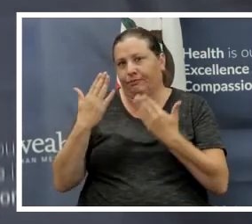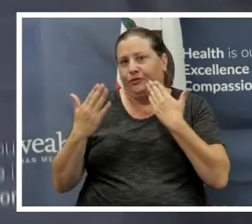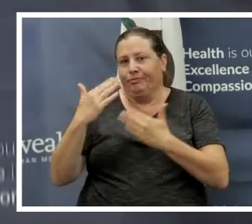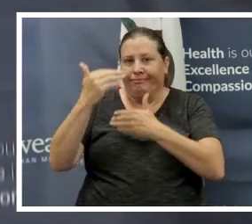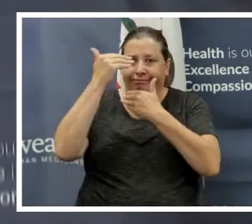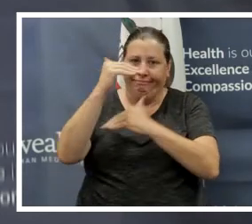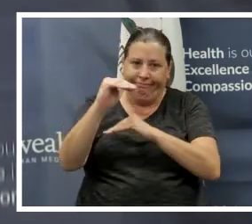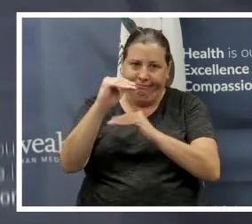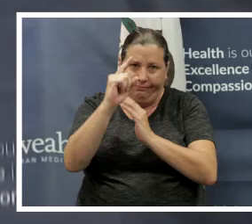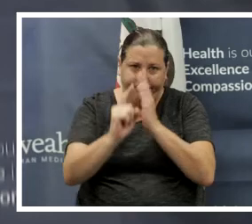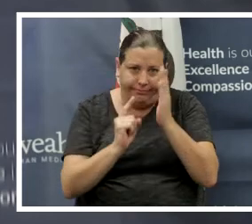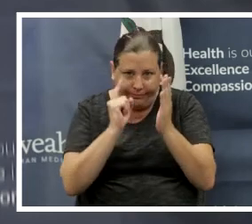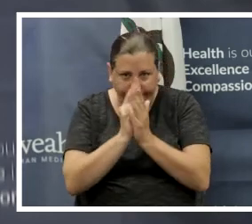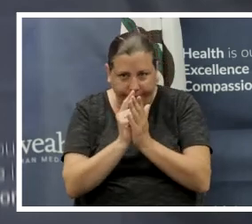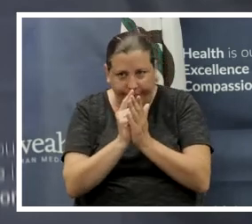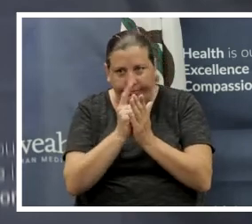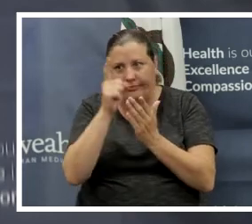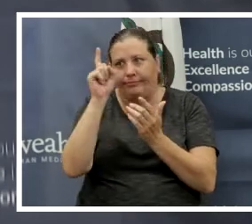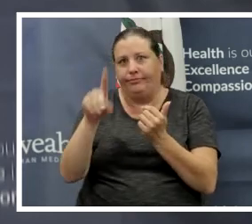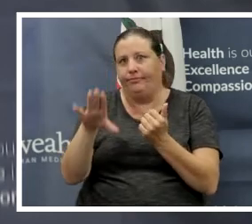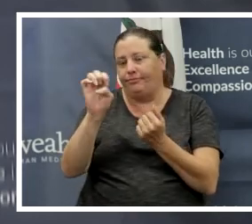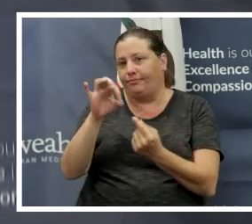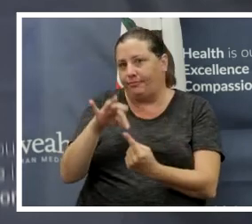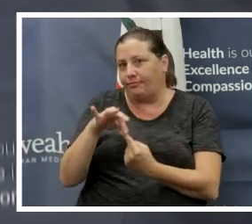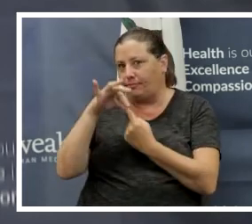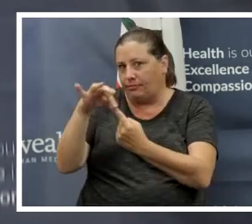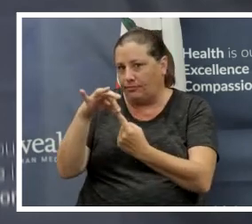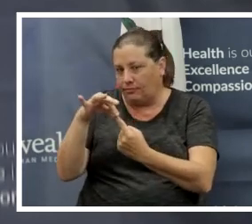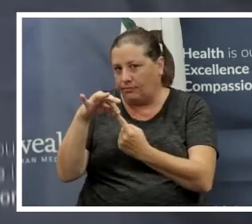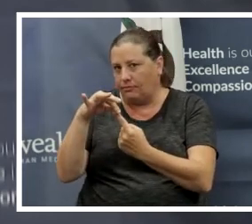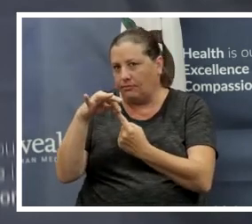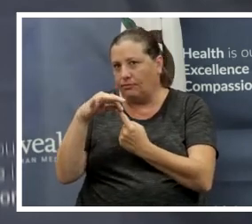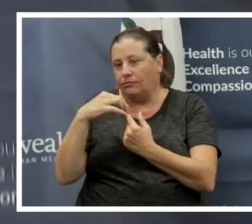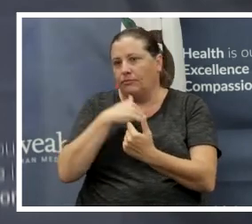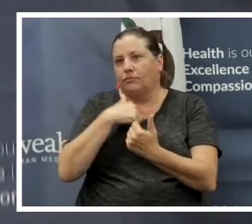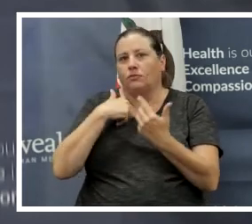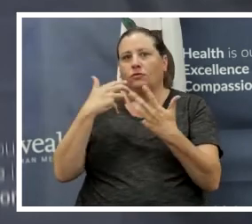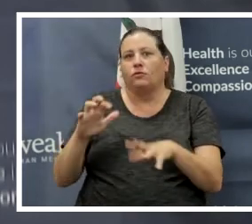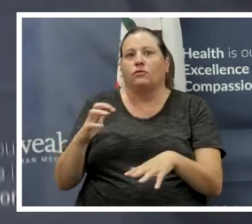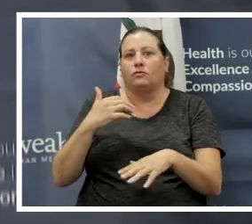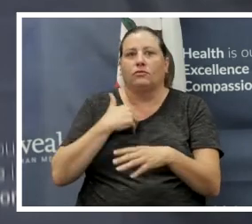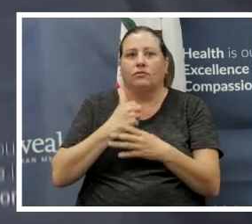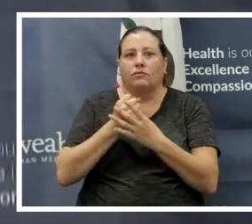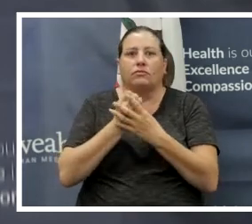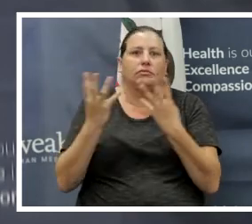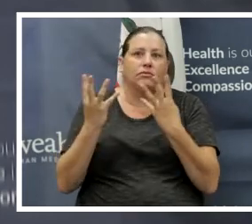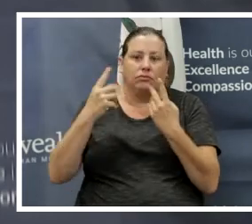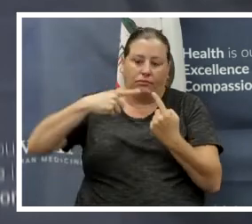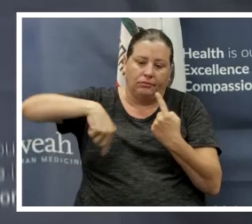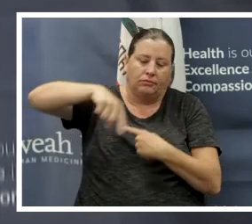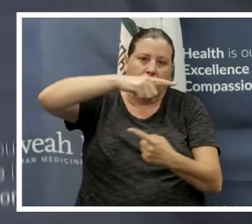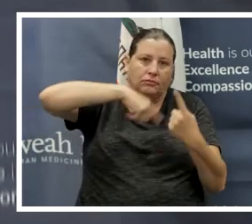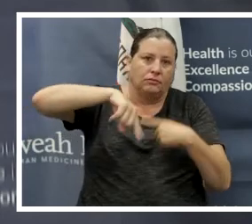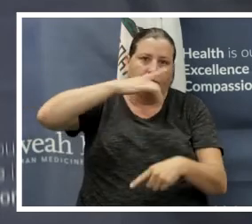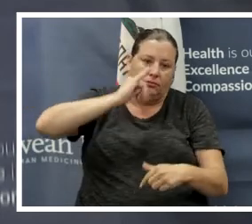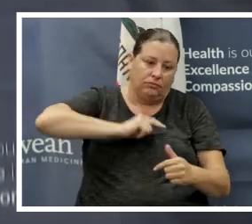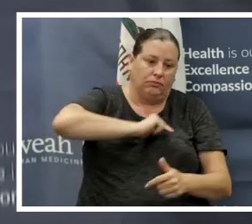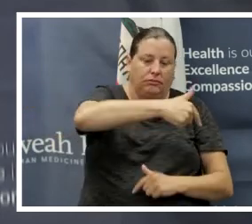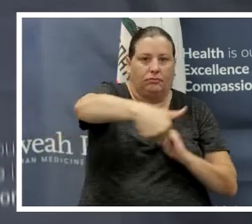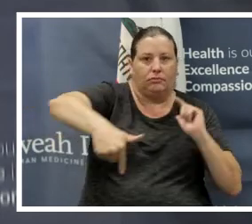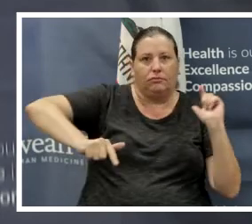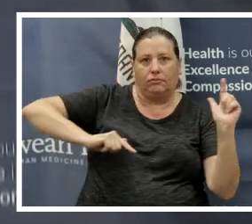hours. It has to be a unique visitor, so we wouldn't have multiple visitors rotating throughout the day. So kind